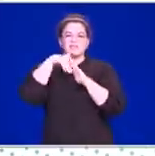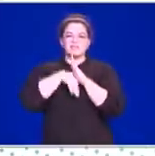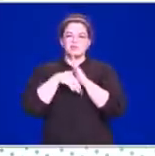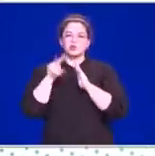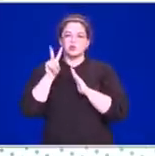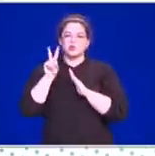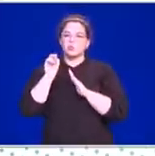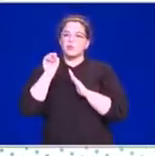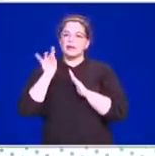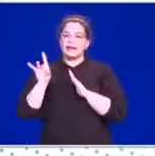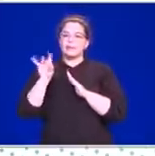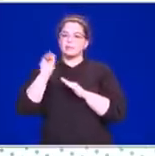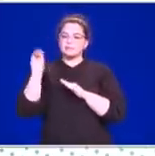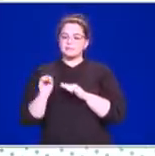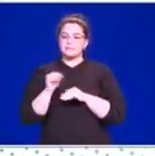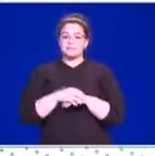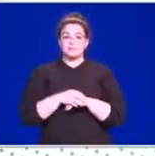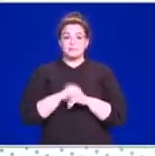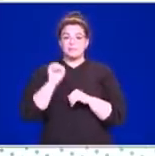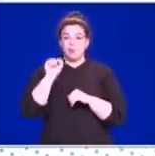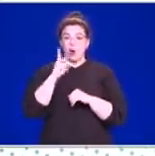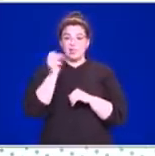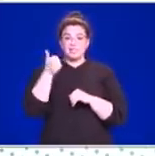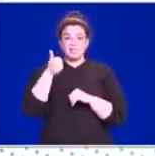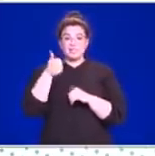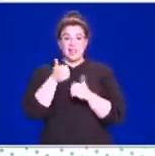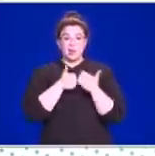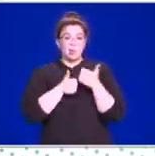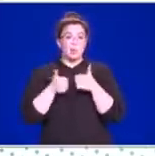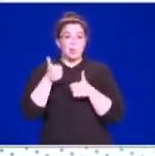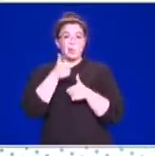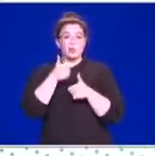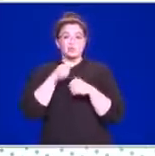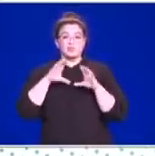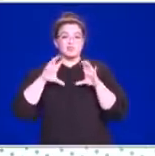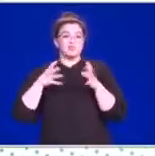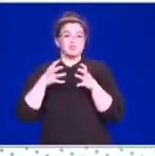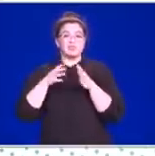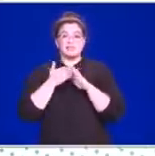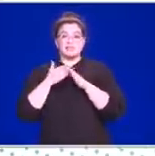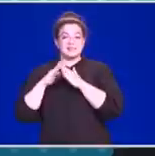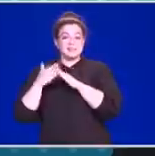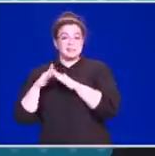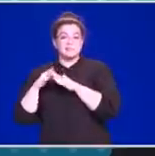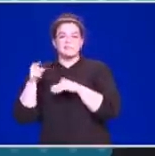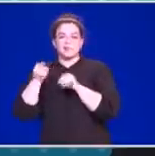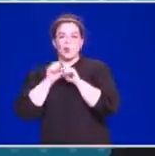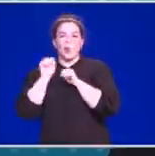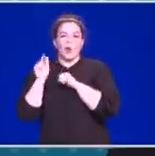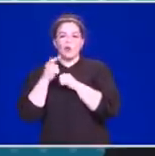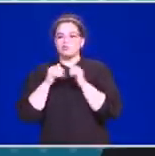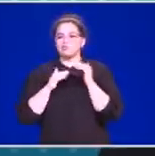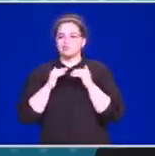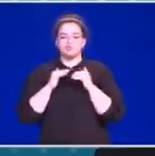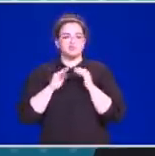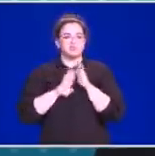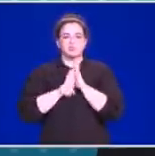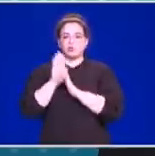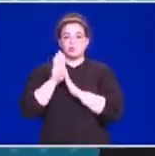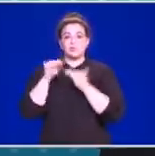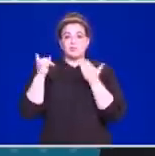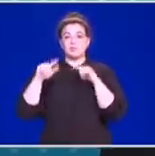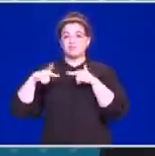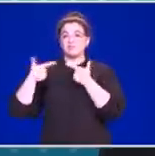2.8%. All 10 of the country's most populous cities grew this decade. I'll now turn it over to my colleague